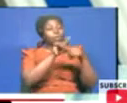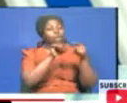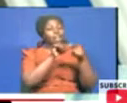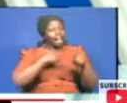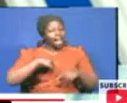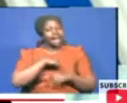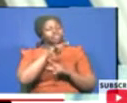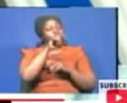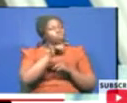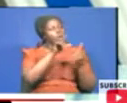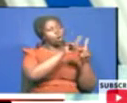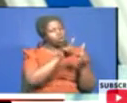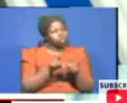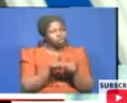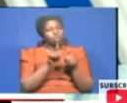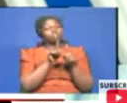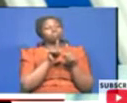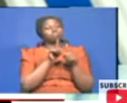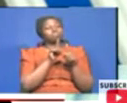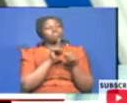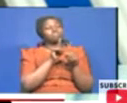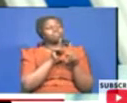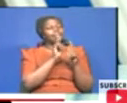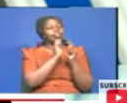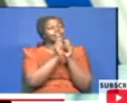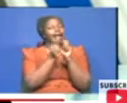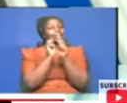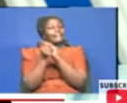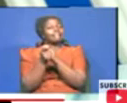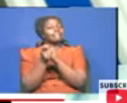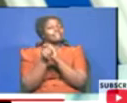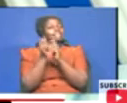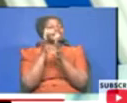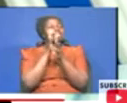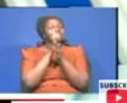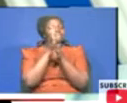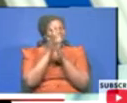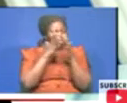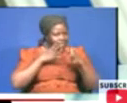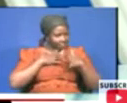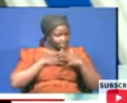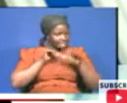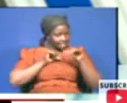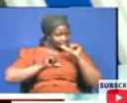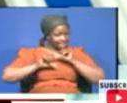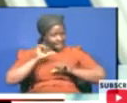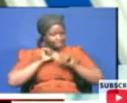also translate sciences into local languages so that we